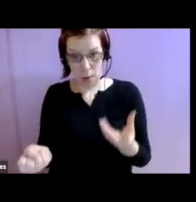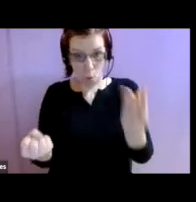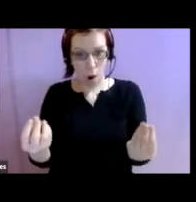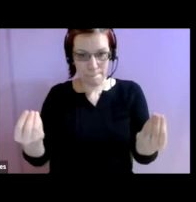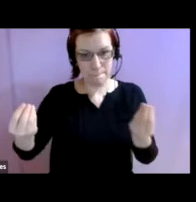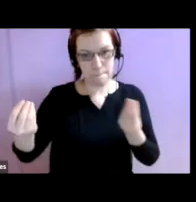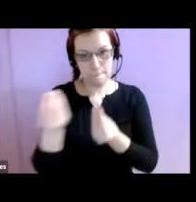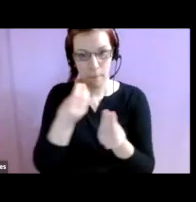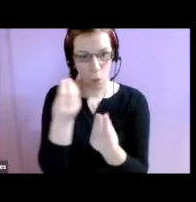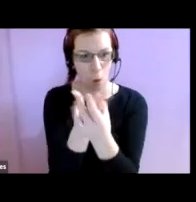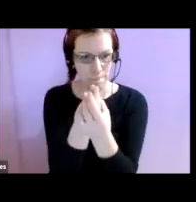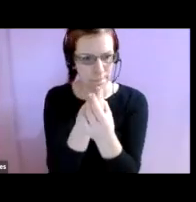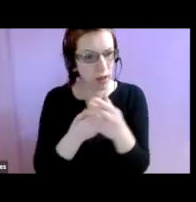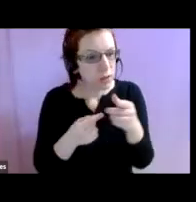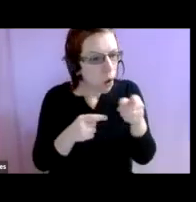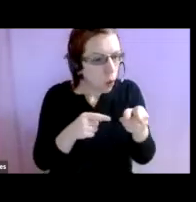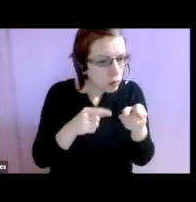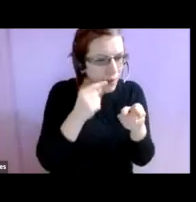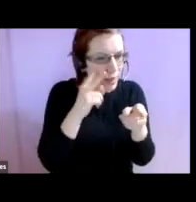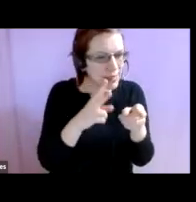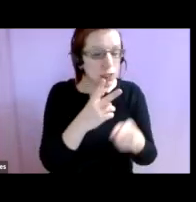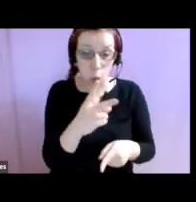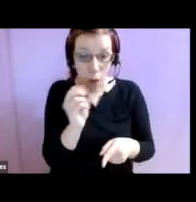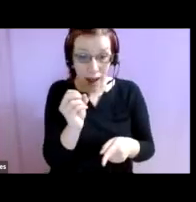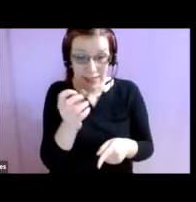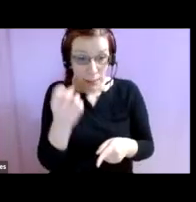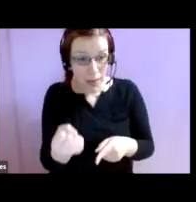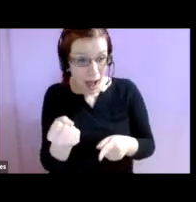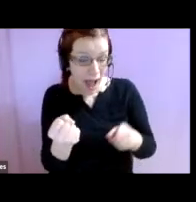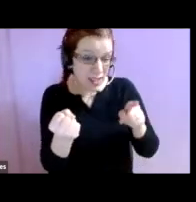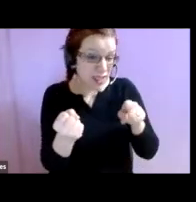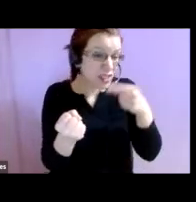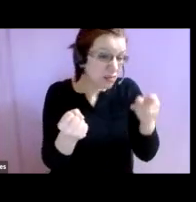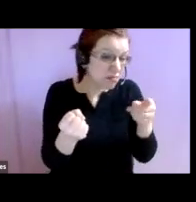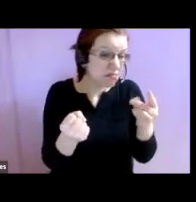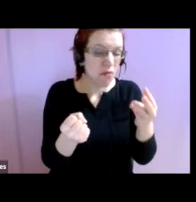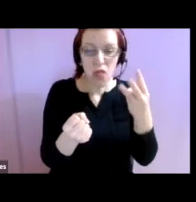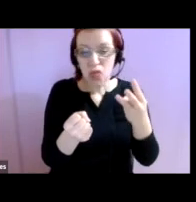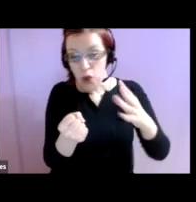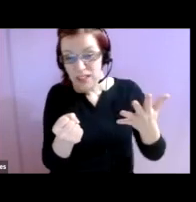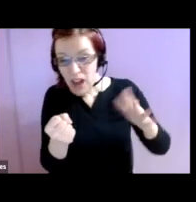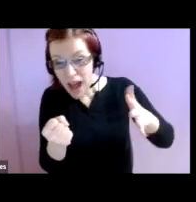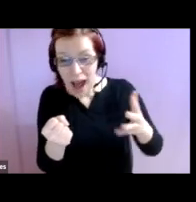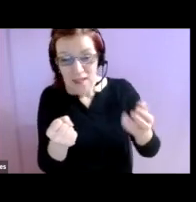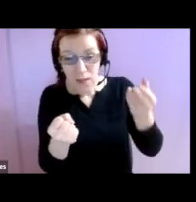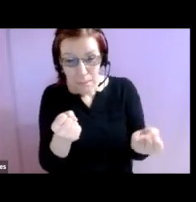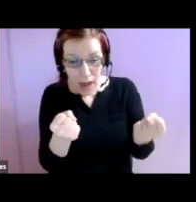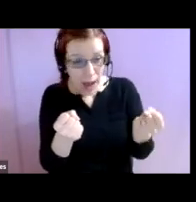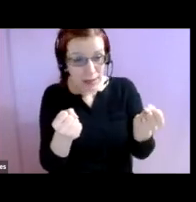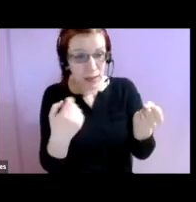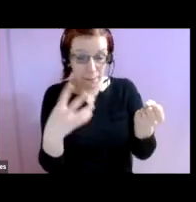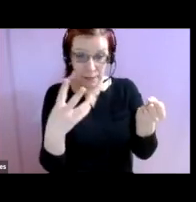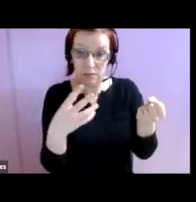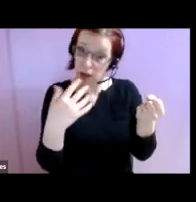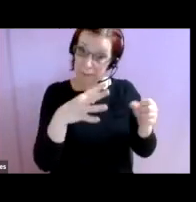20 solar mass black hole and a sort of 35 or so solar mass black hole that we have found